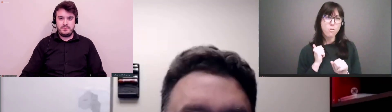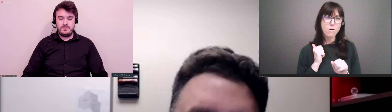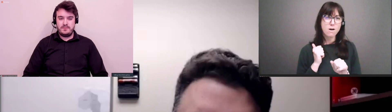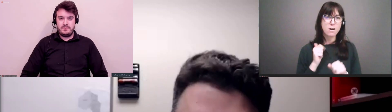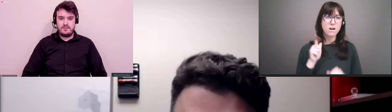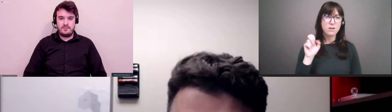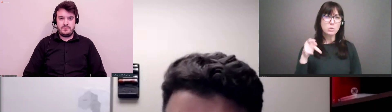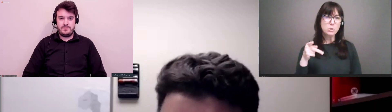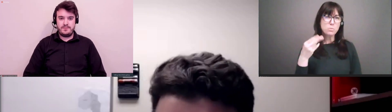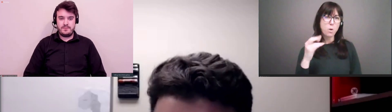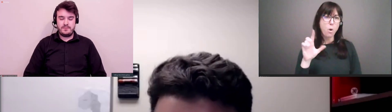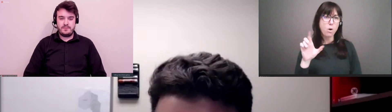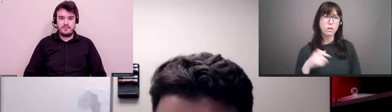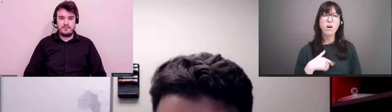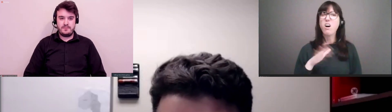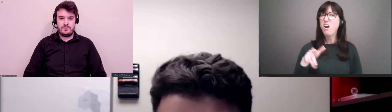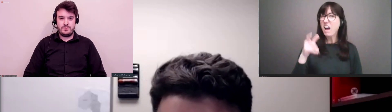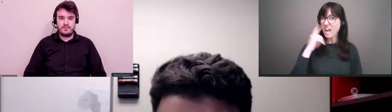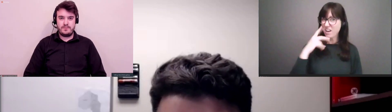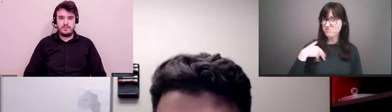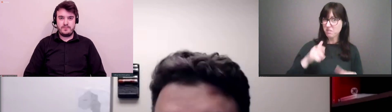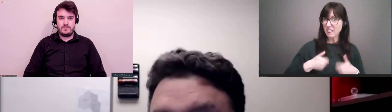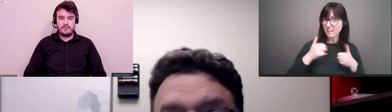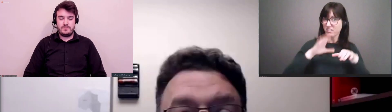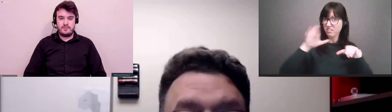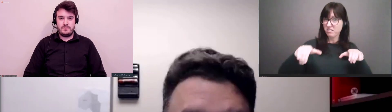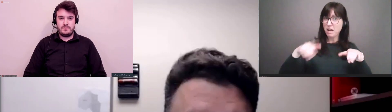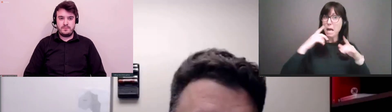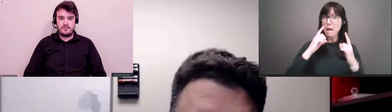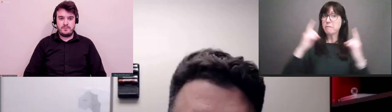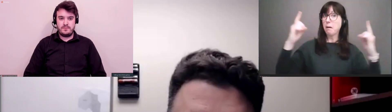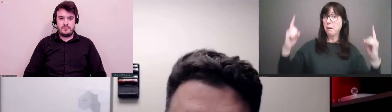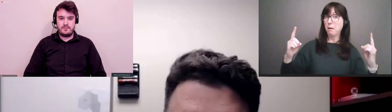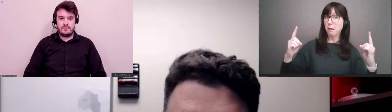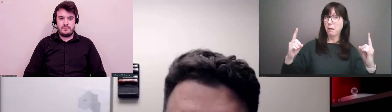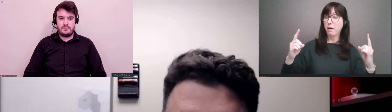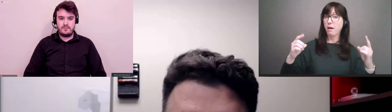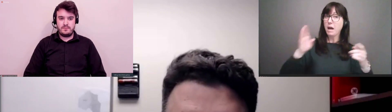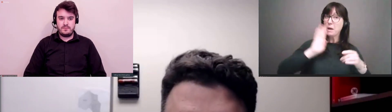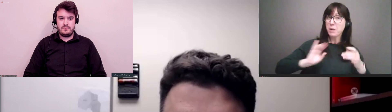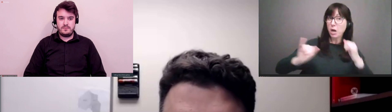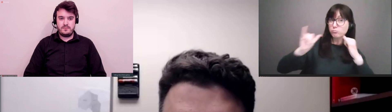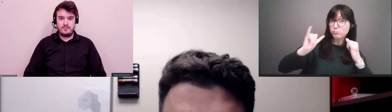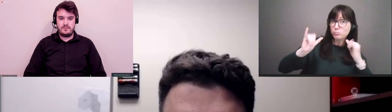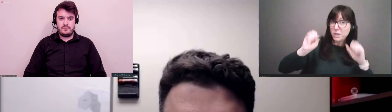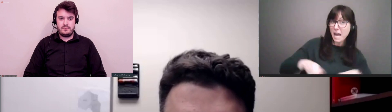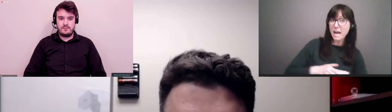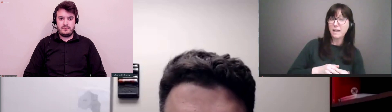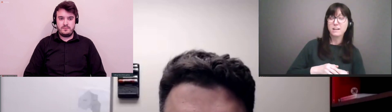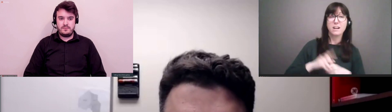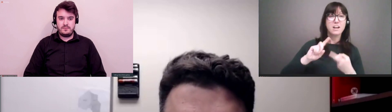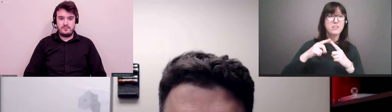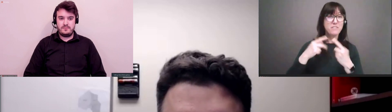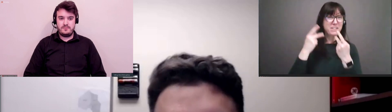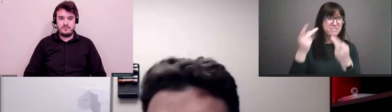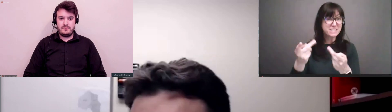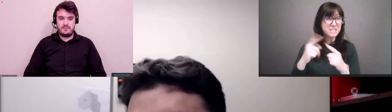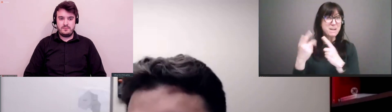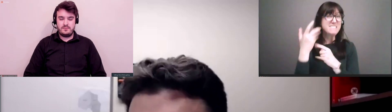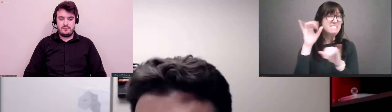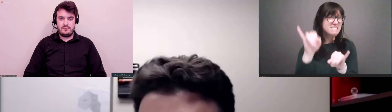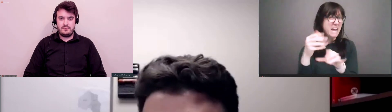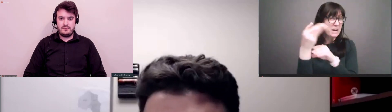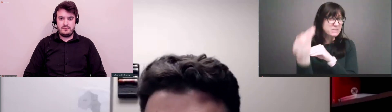have a beer with my neighbors if we sit 6 feet apart? Or can I visit my friend's house if we stay outside and keep a distance of 6 feet or more? Be it in